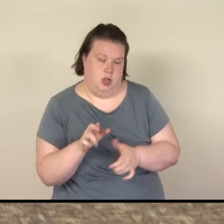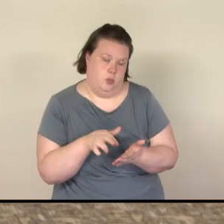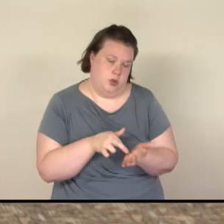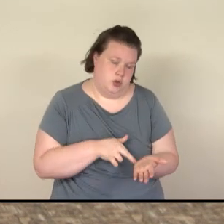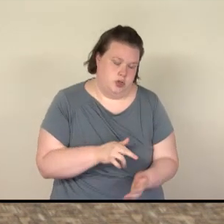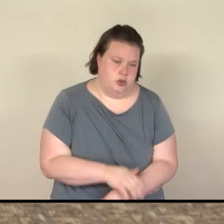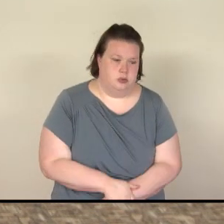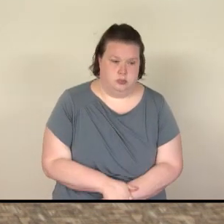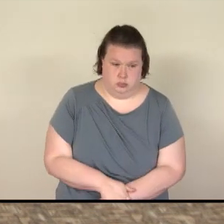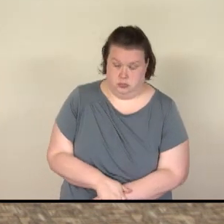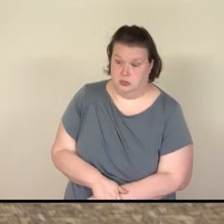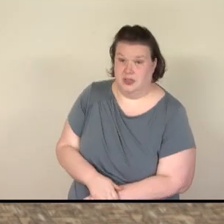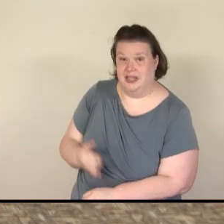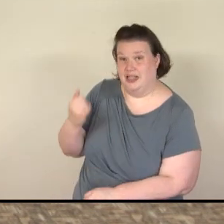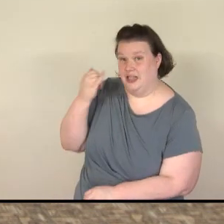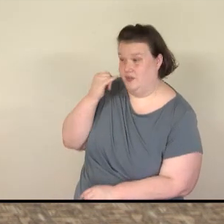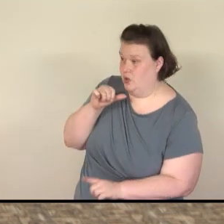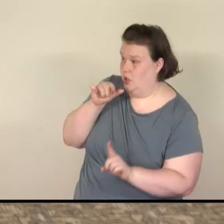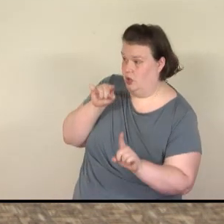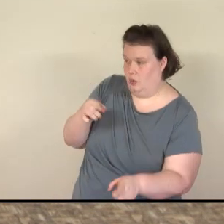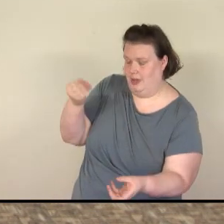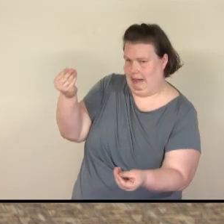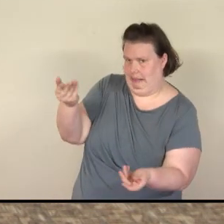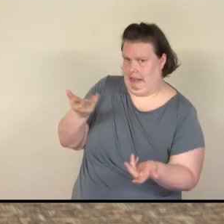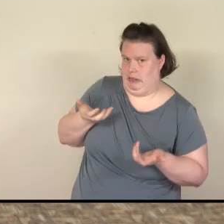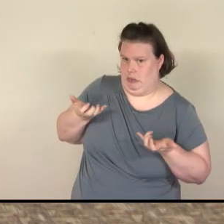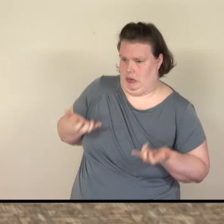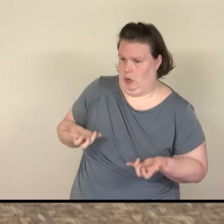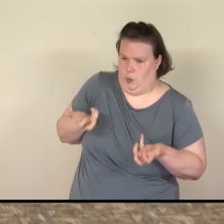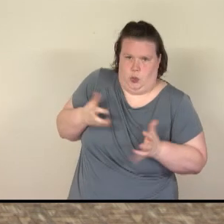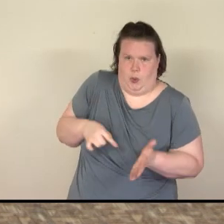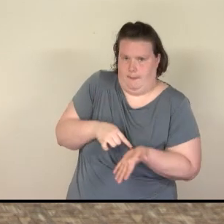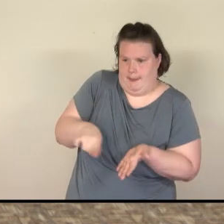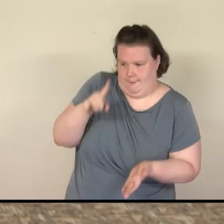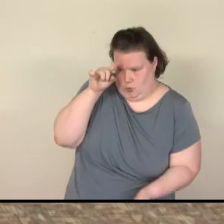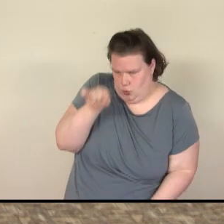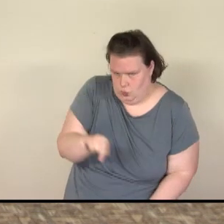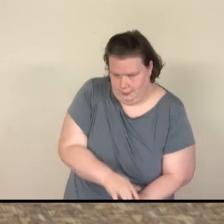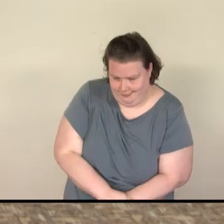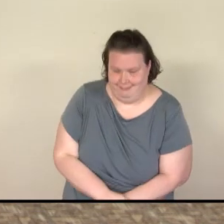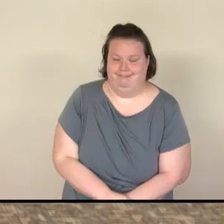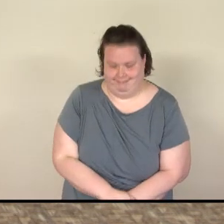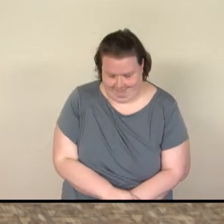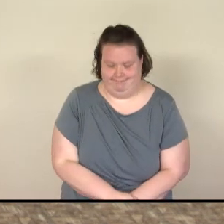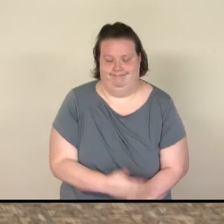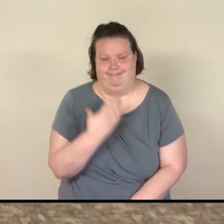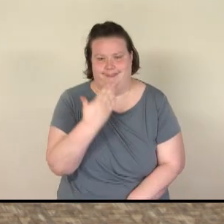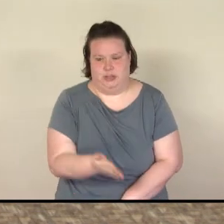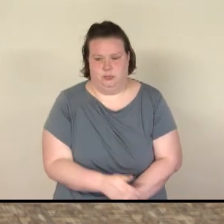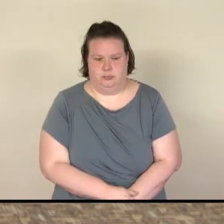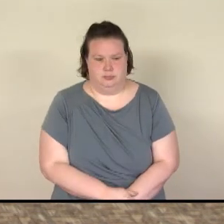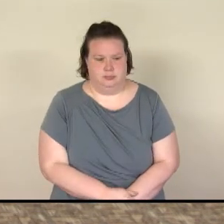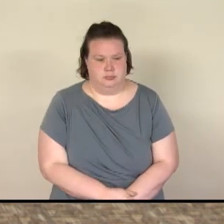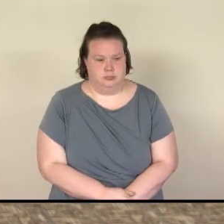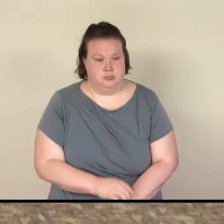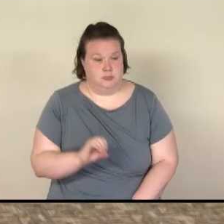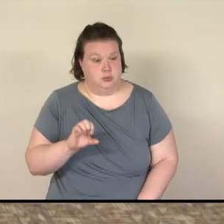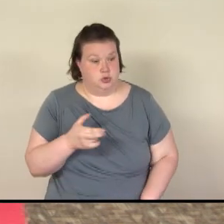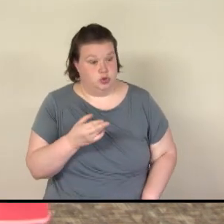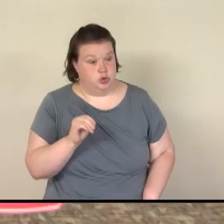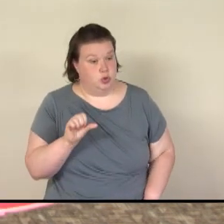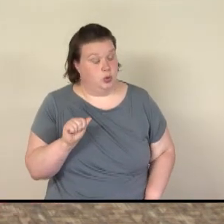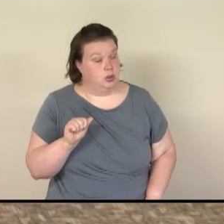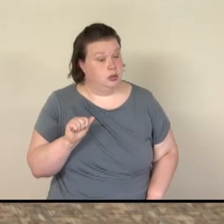registration. Yeah, so if you're not going, please let us know so we don't pay for you. Yes. Yeah, thank you. Thank you. Mr. Ochoa? Yeah.